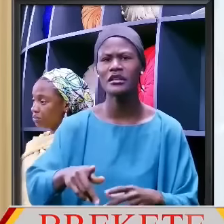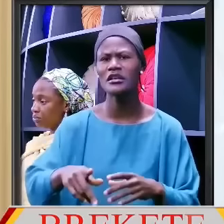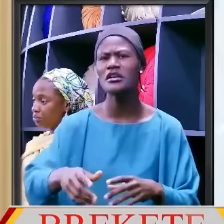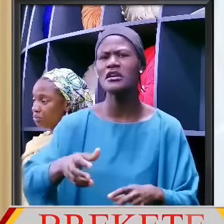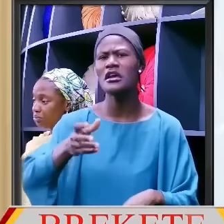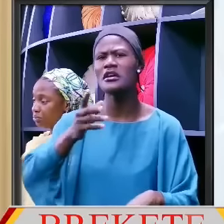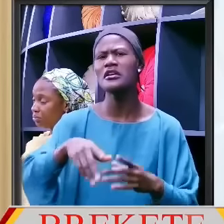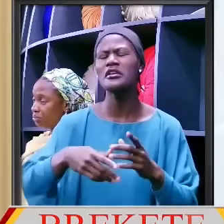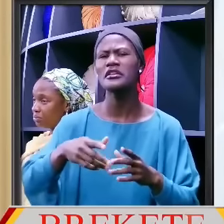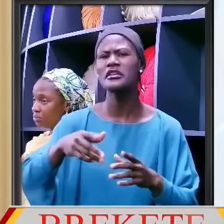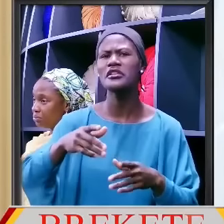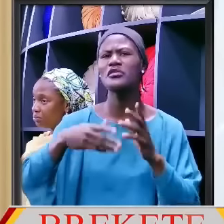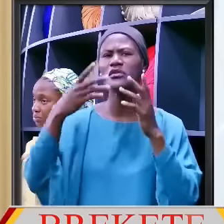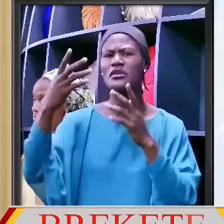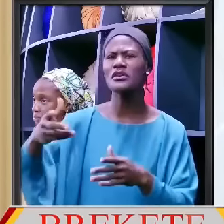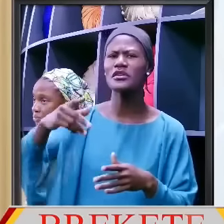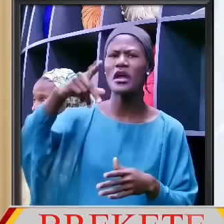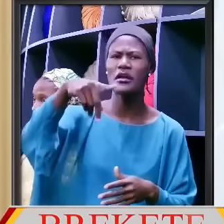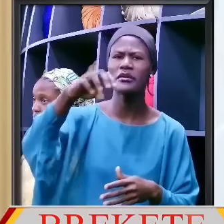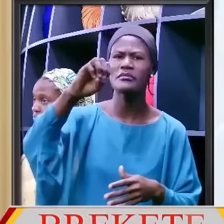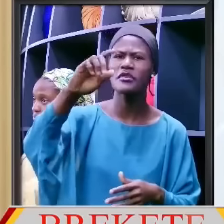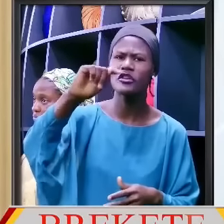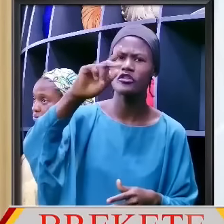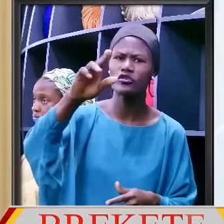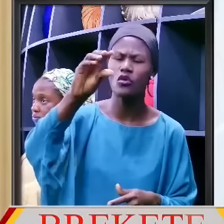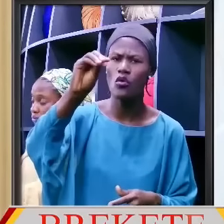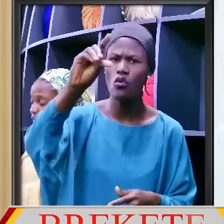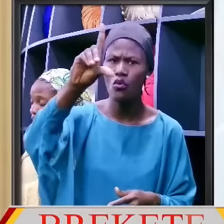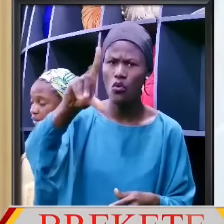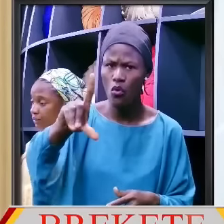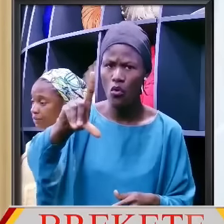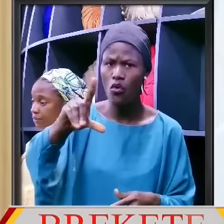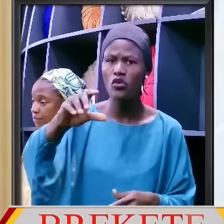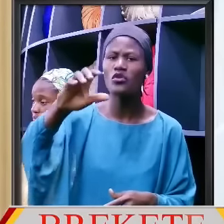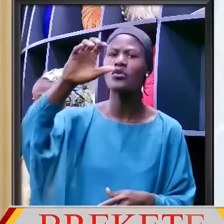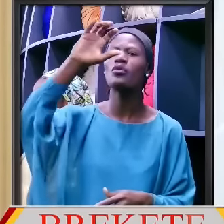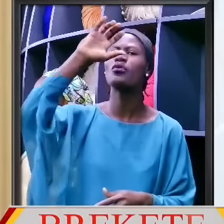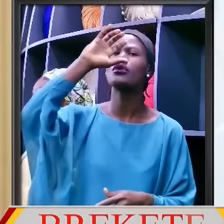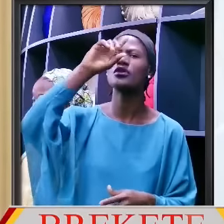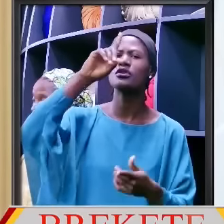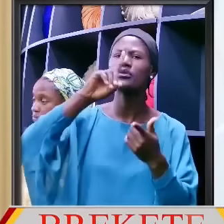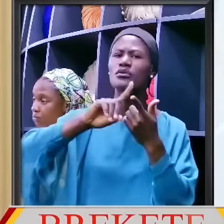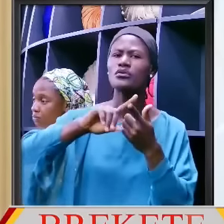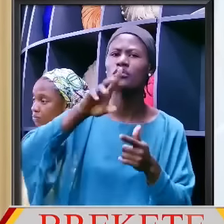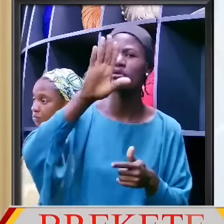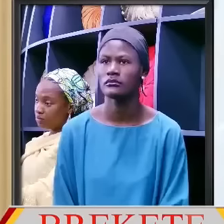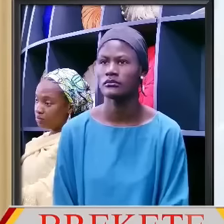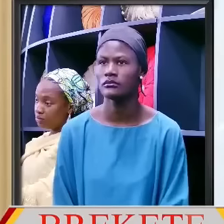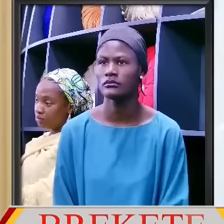give petrol to your own son. 100 naira. You go explain.